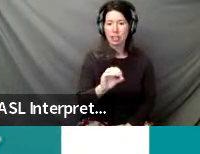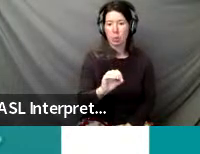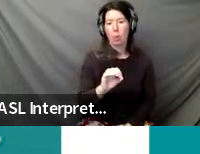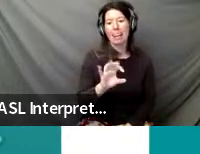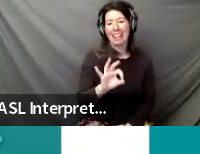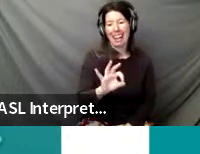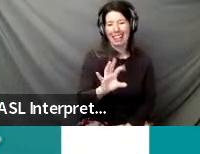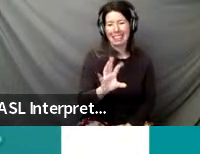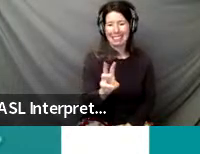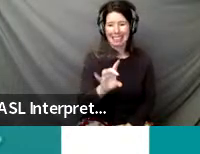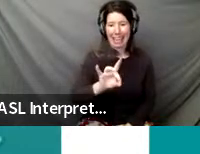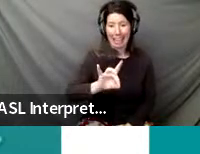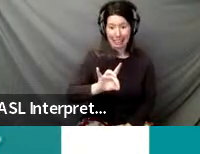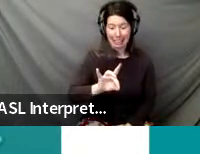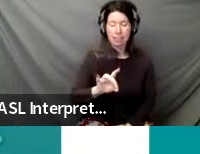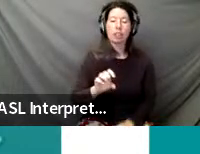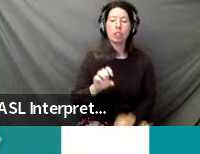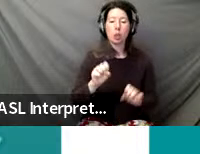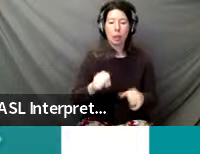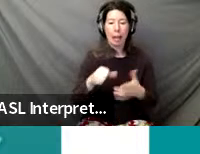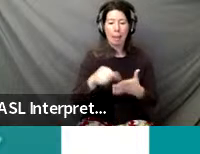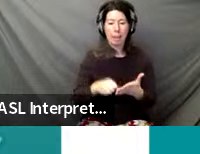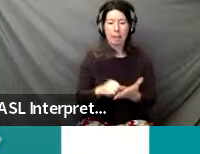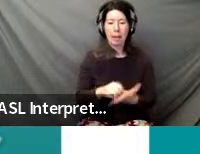1-408-638-0968. You may enter the meeting ID